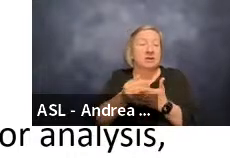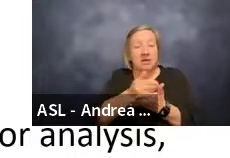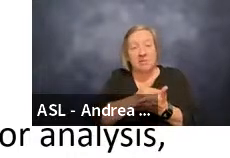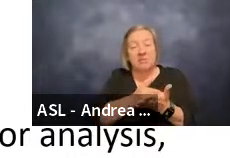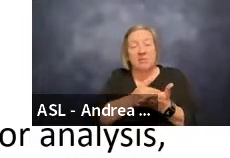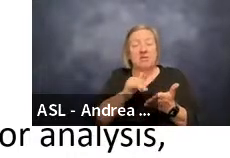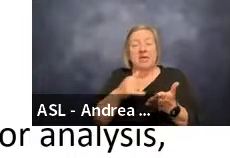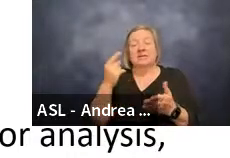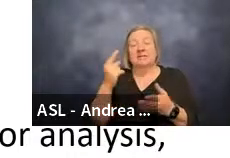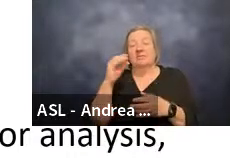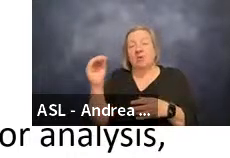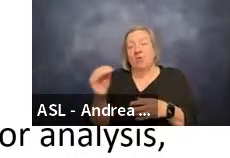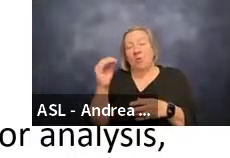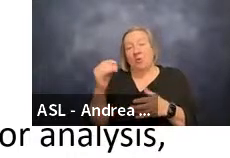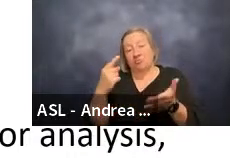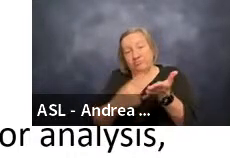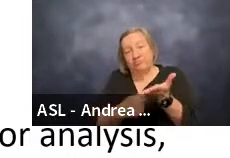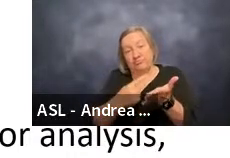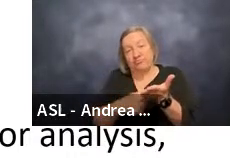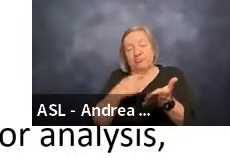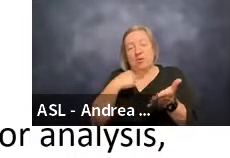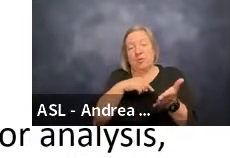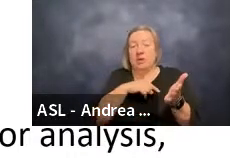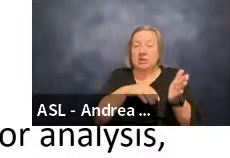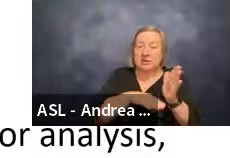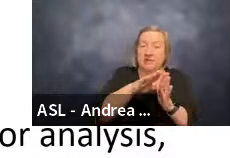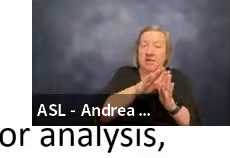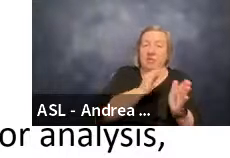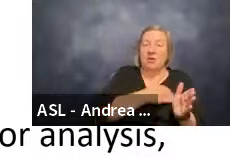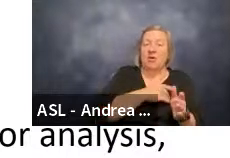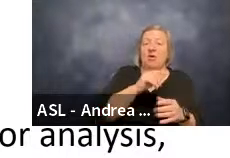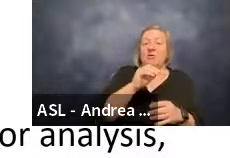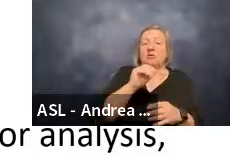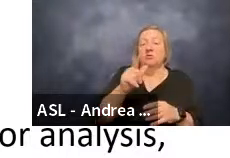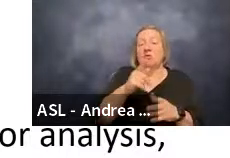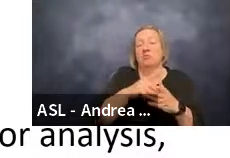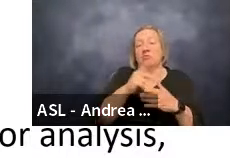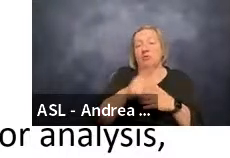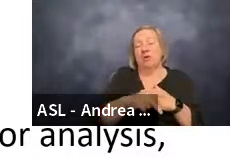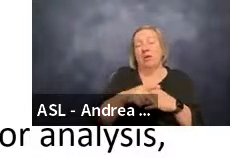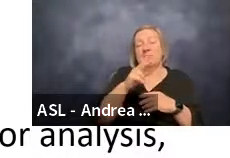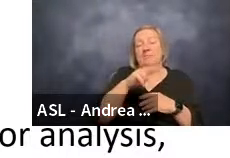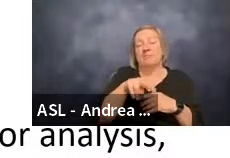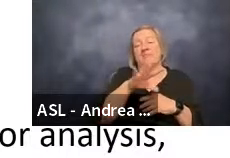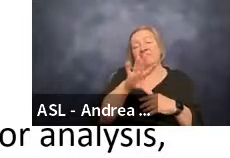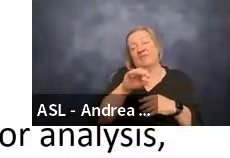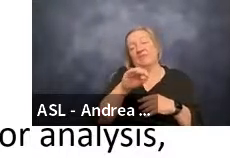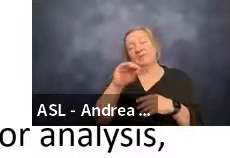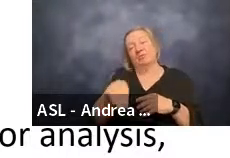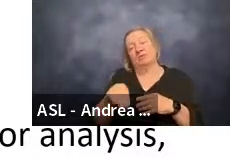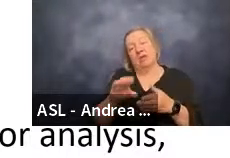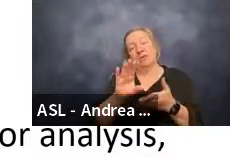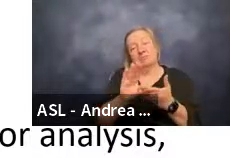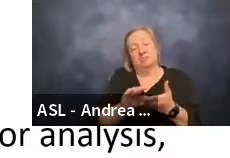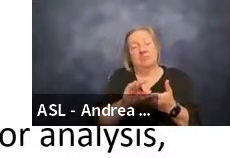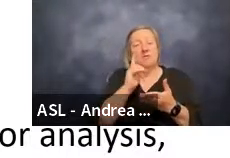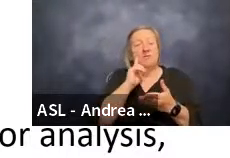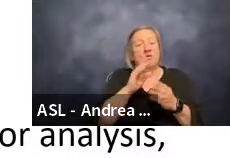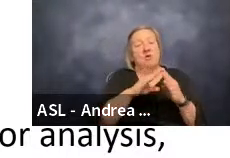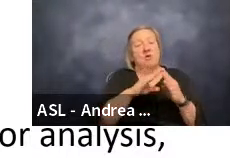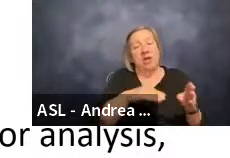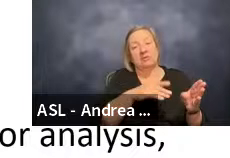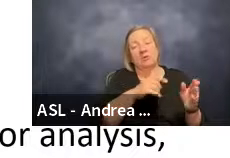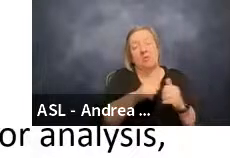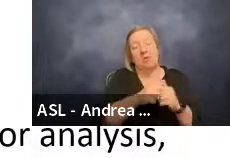that Oregon had discussed as we were developing our toll program, looking at a 50% discount for households